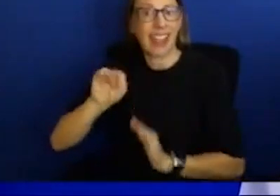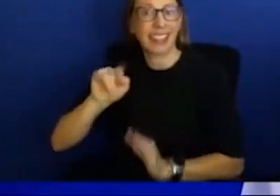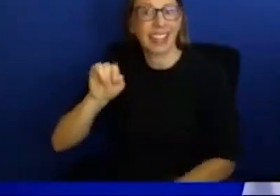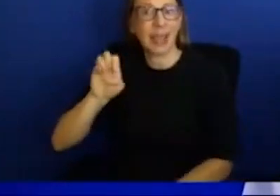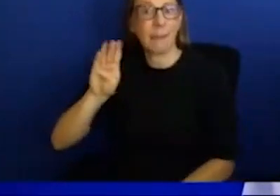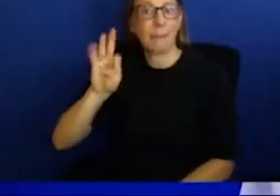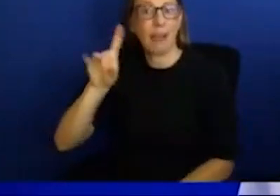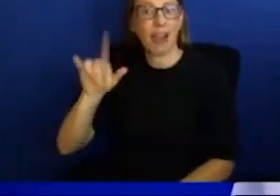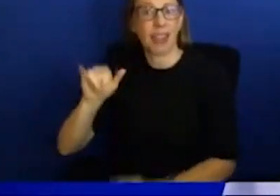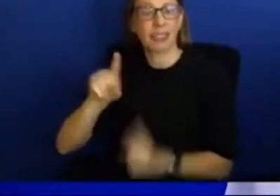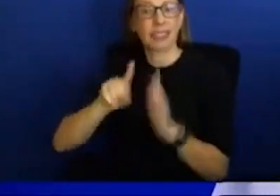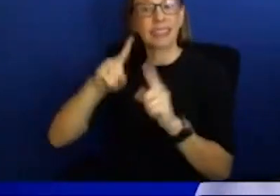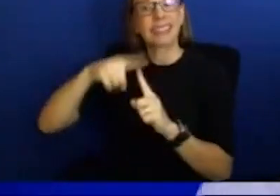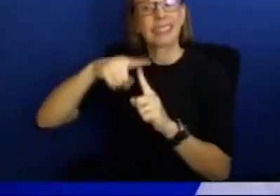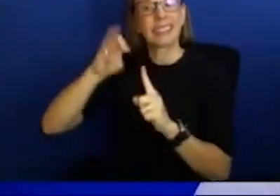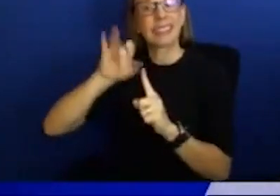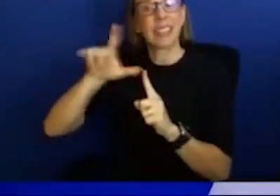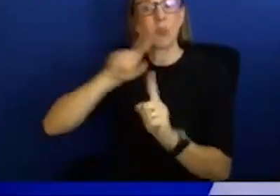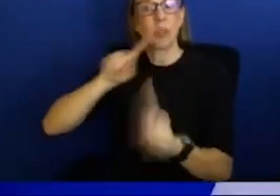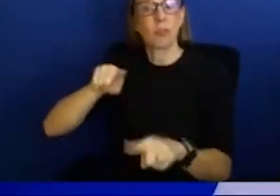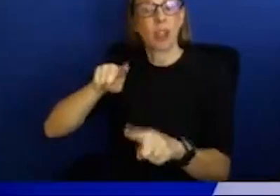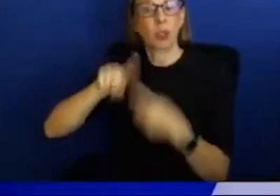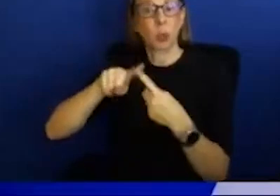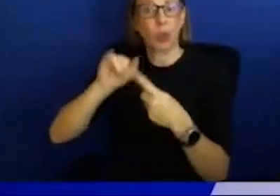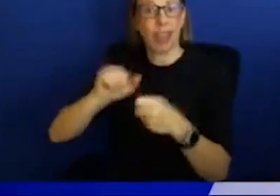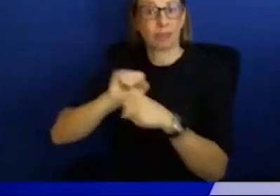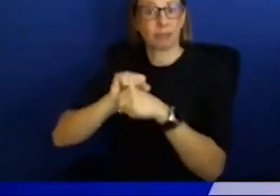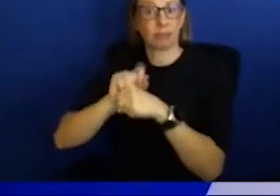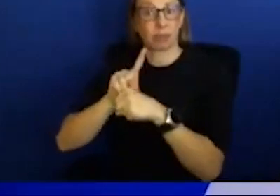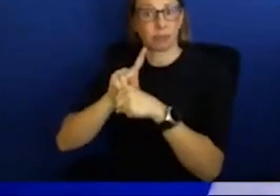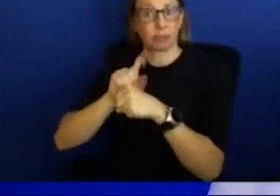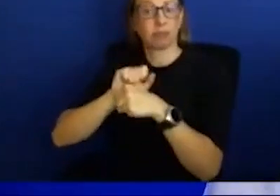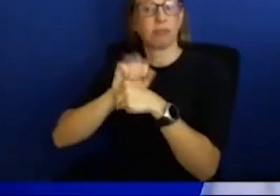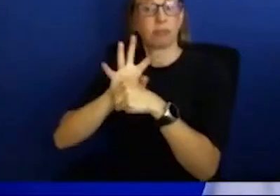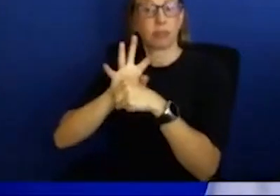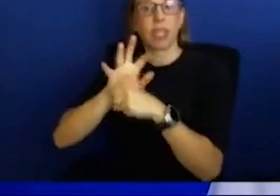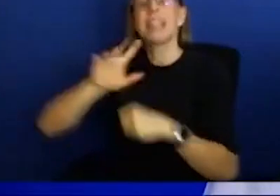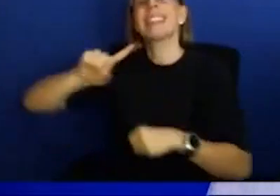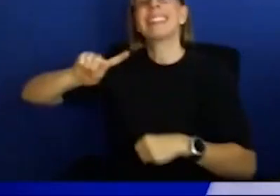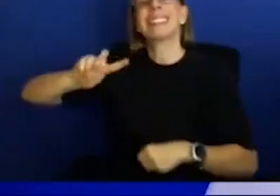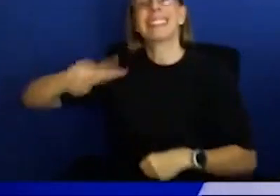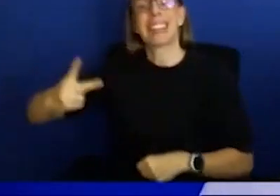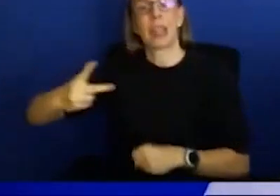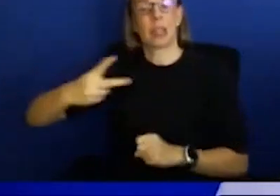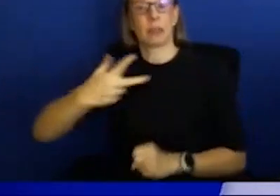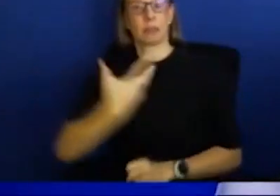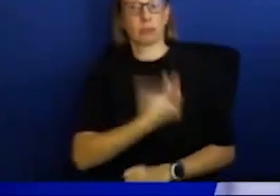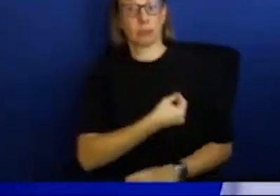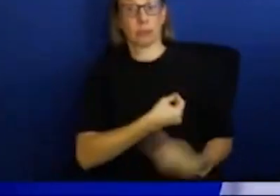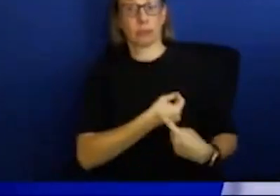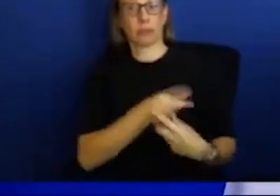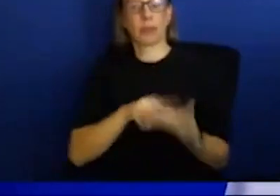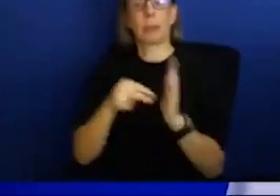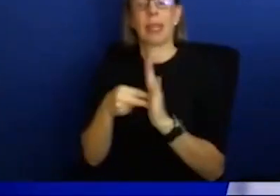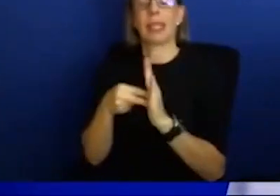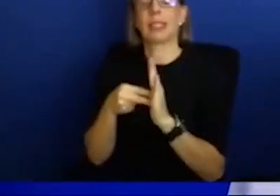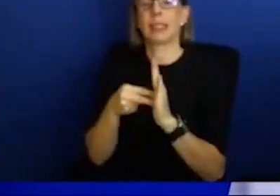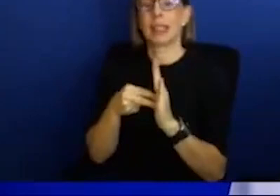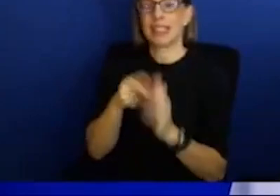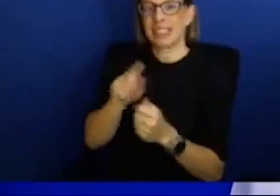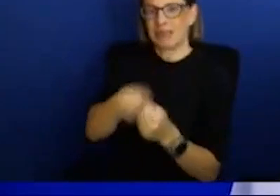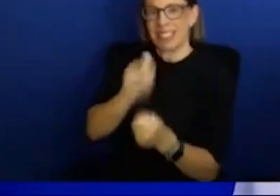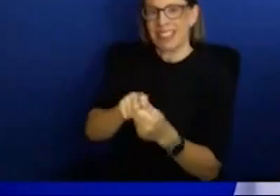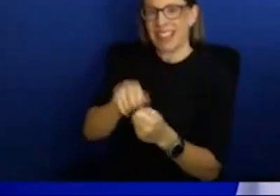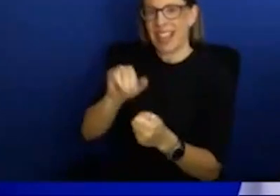to that spike protein. As you give that second dose of vaccine, you are then increasing that specific immune response that